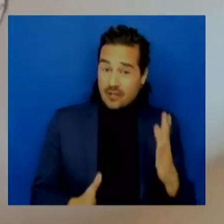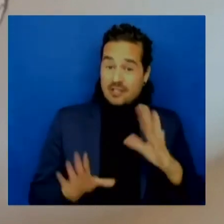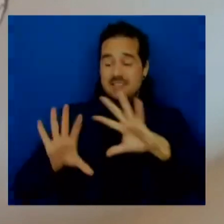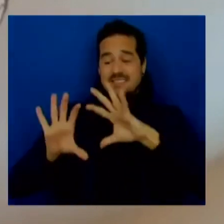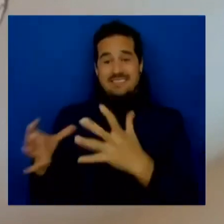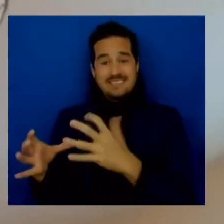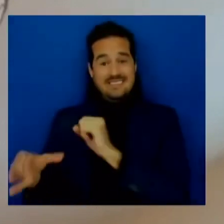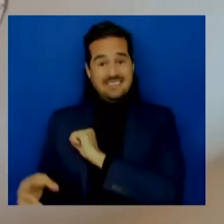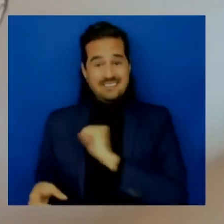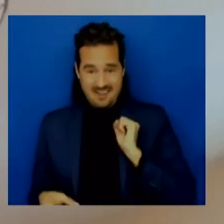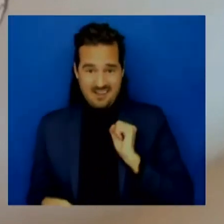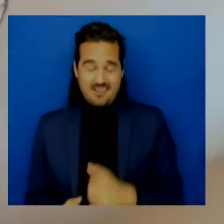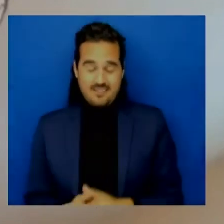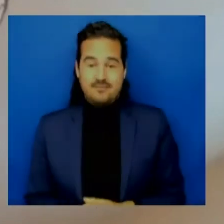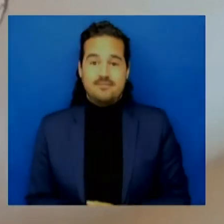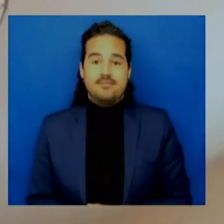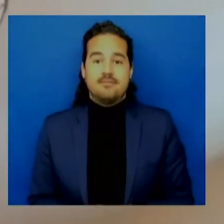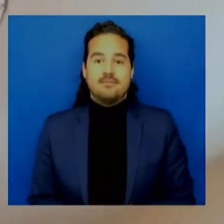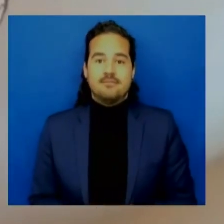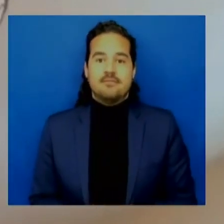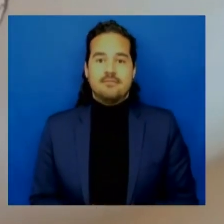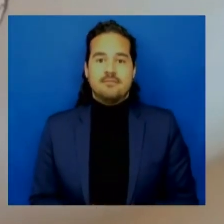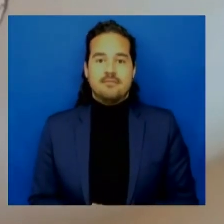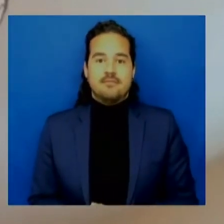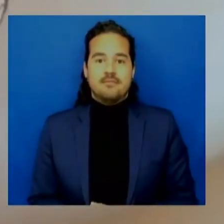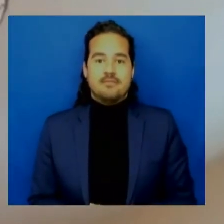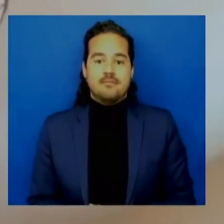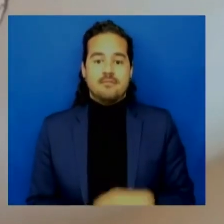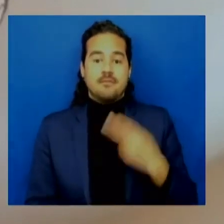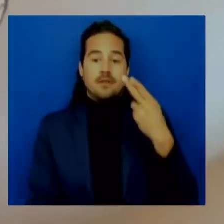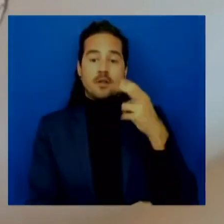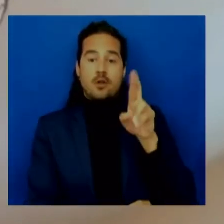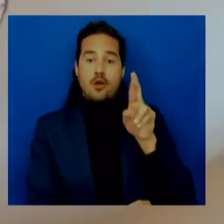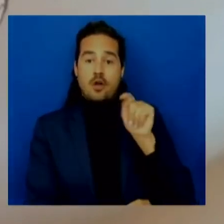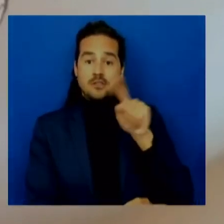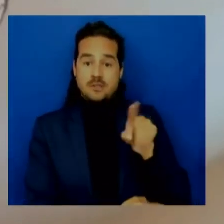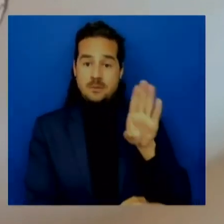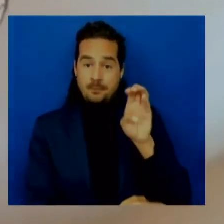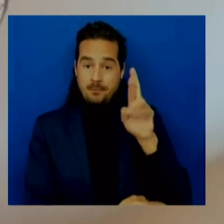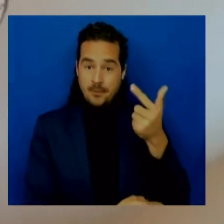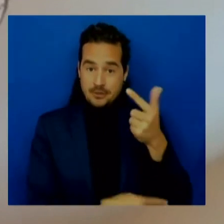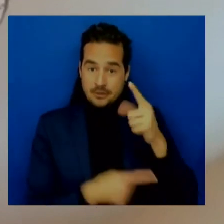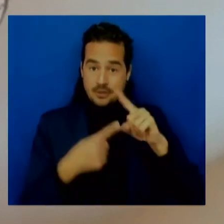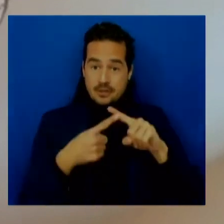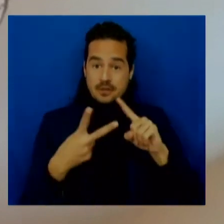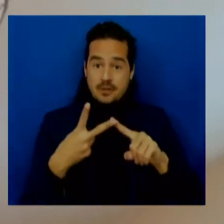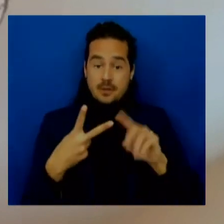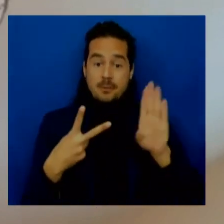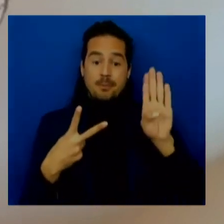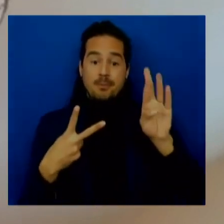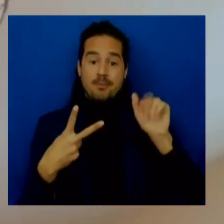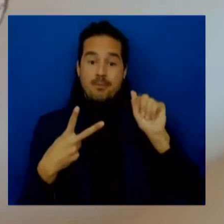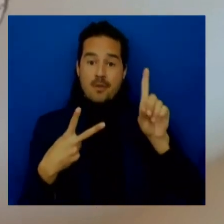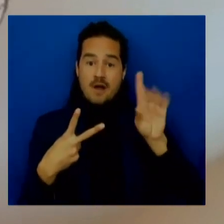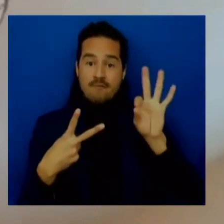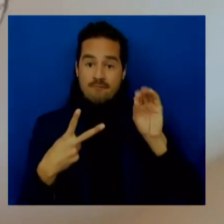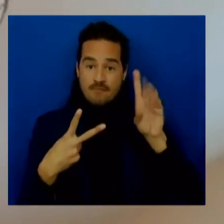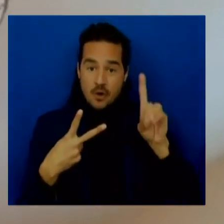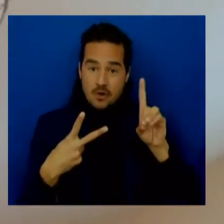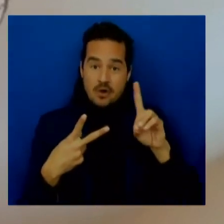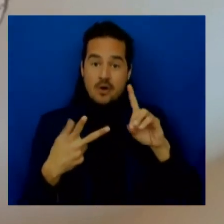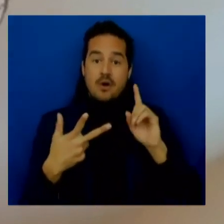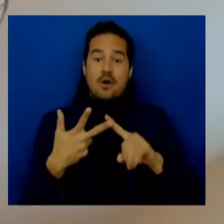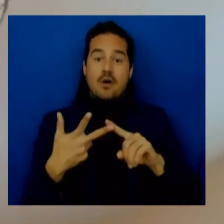today, Senators Caballero, Bradford, Skinner, and Umberg will continue to provide that leadership. I also want to acknowledge